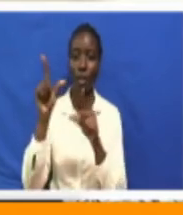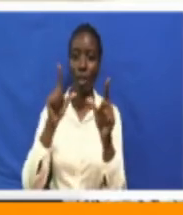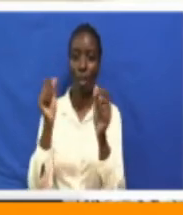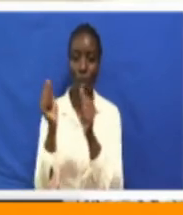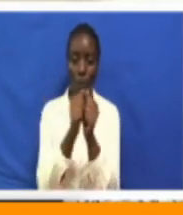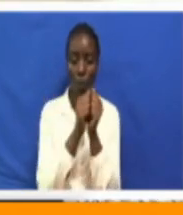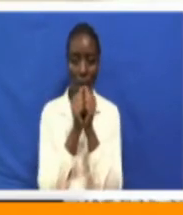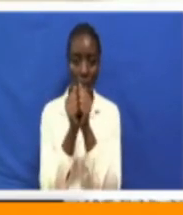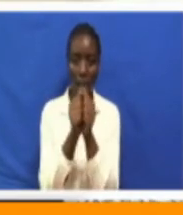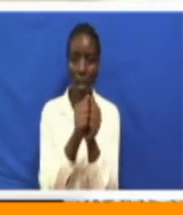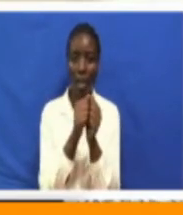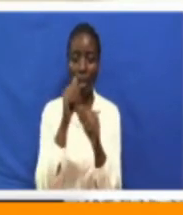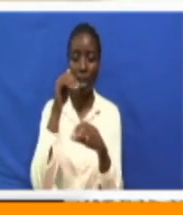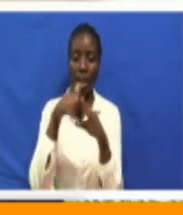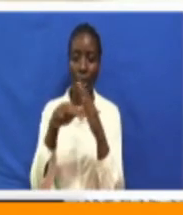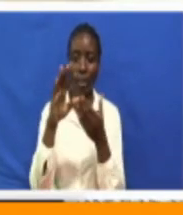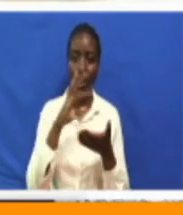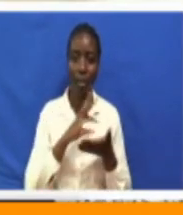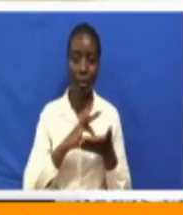together in